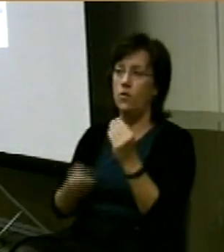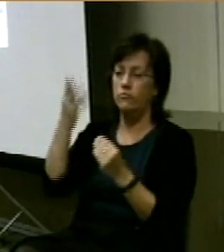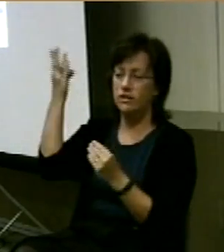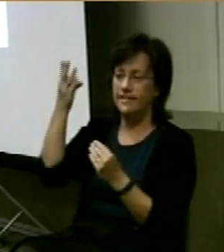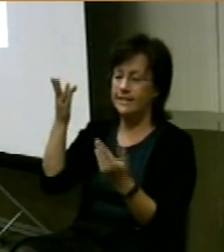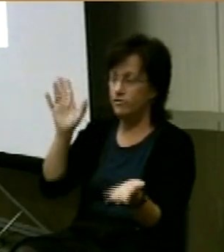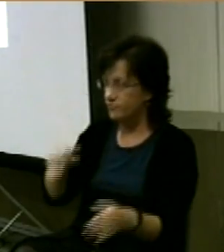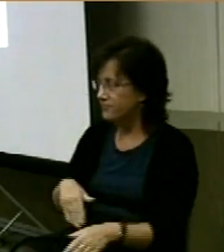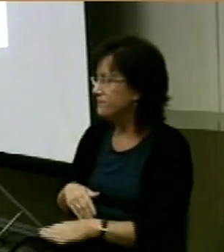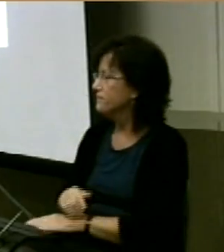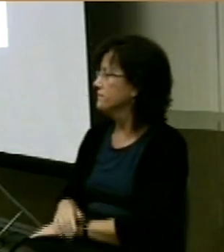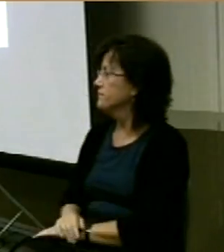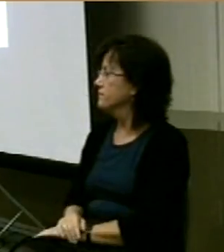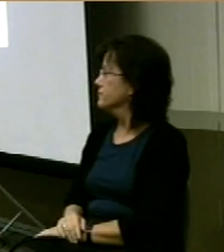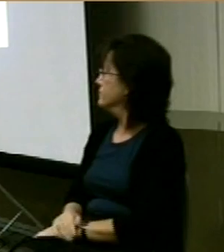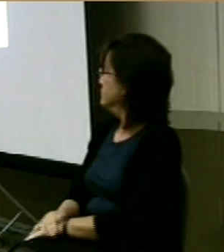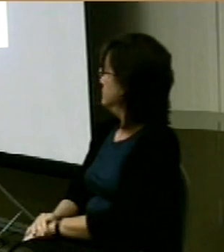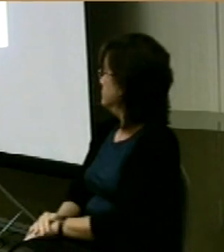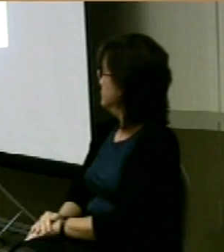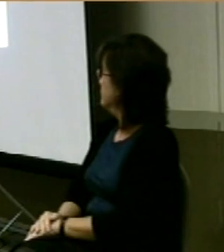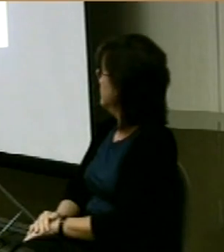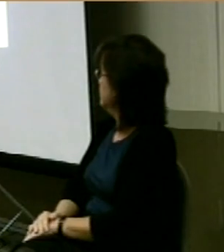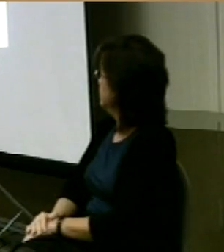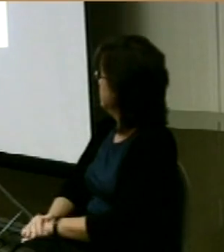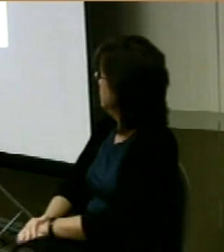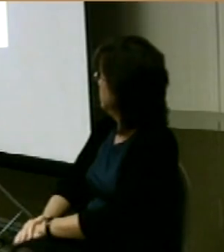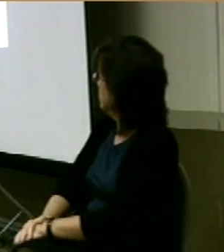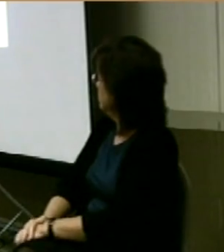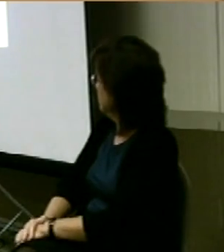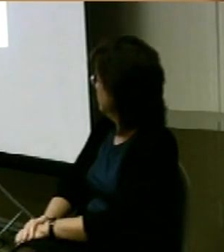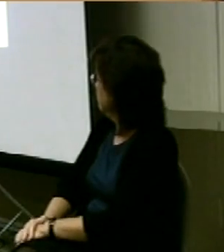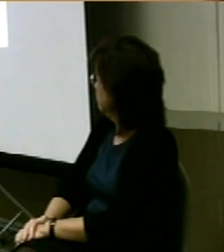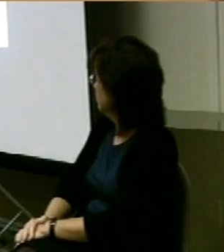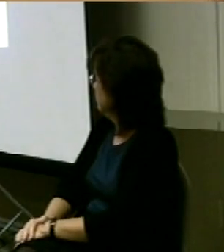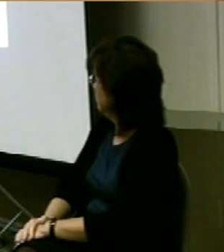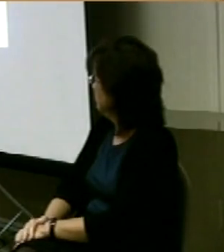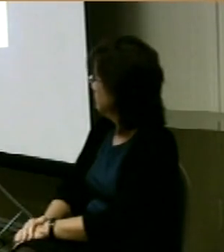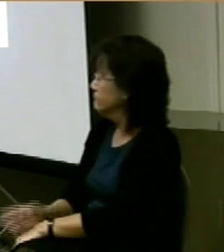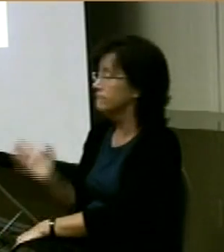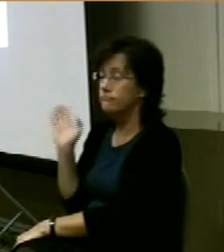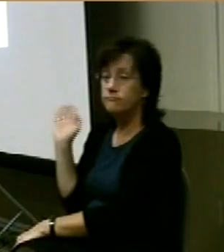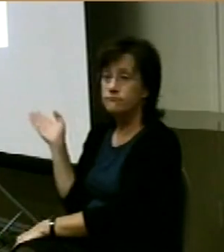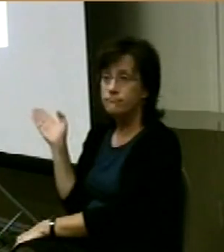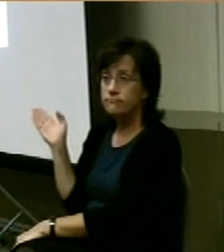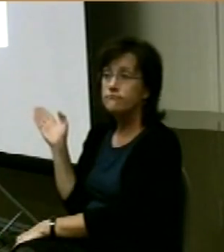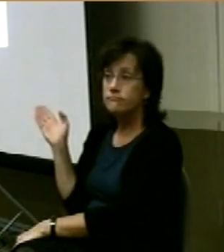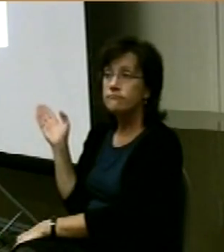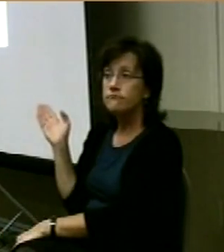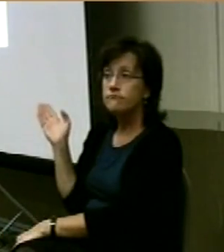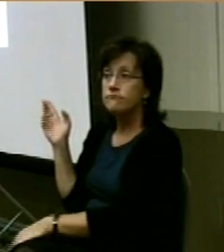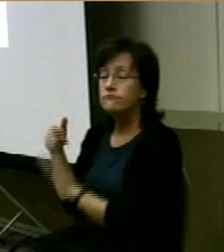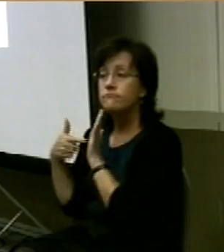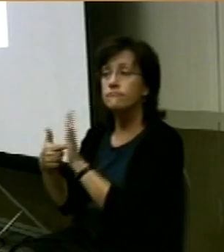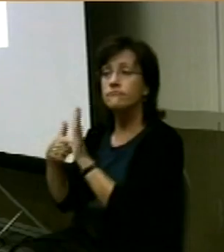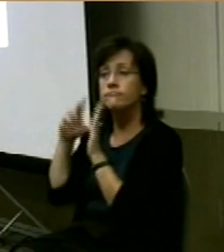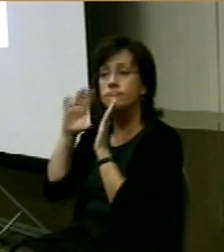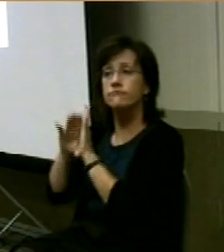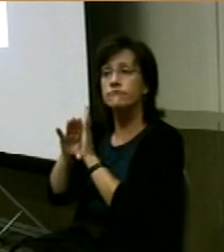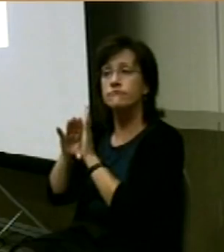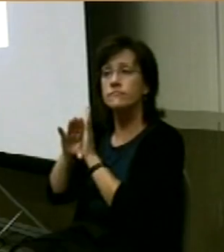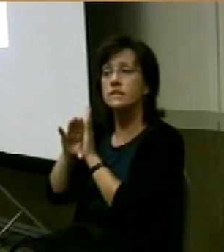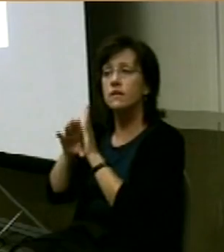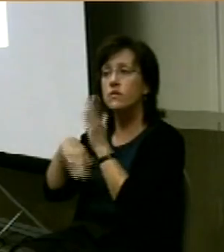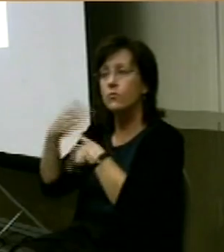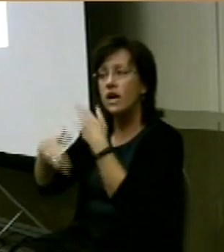presentations. Just to start out so you know what this process is that we're going to be talking about, we're going to start with collection, and